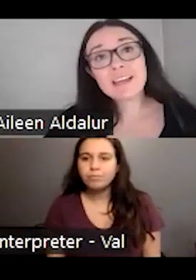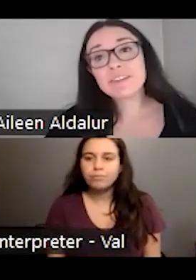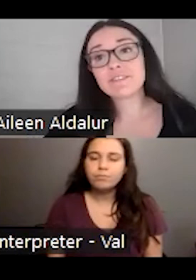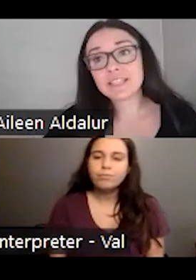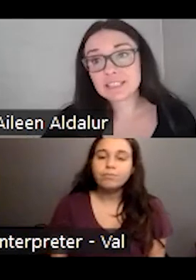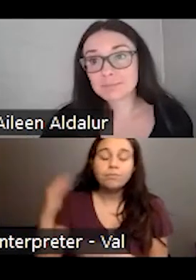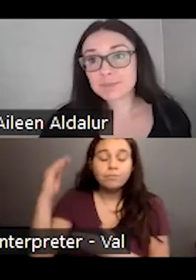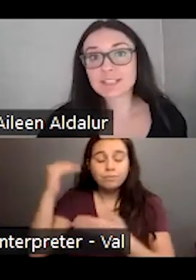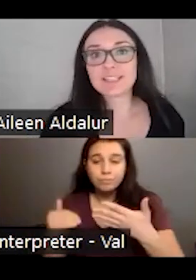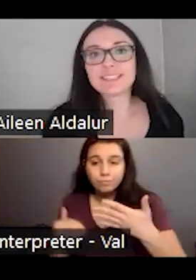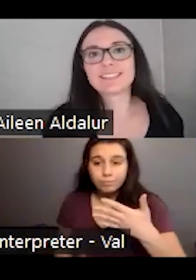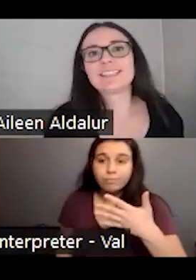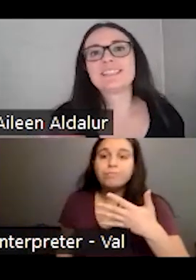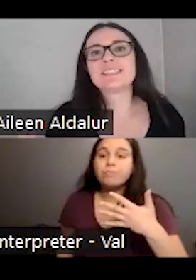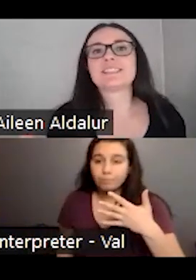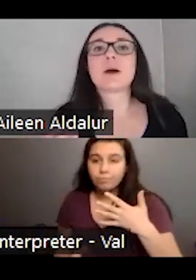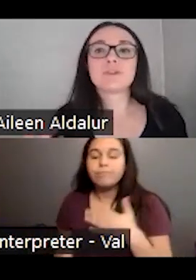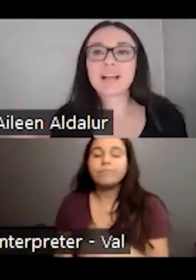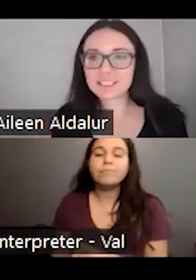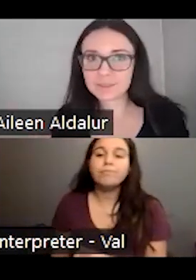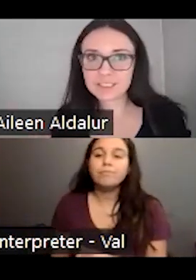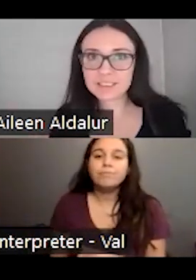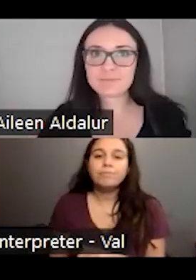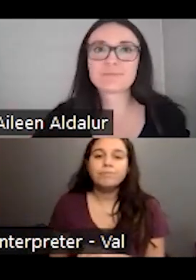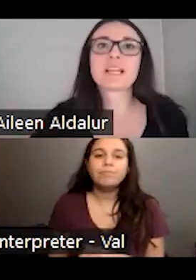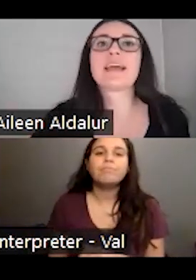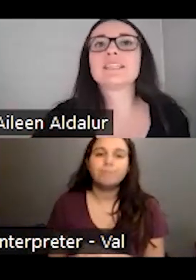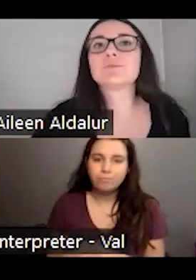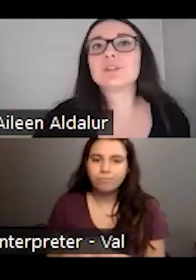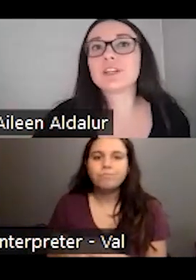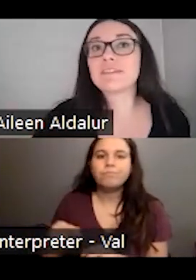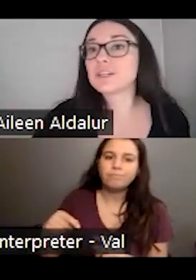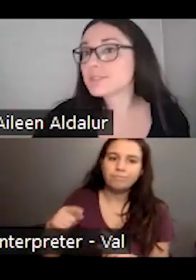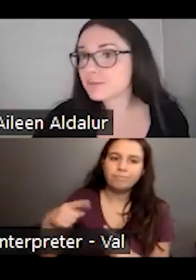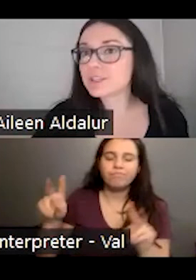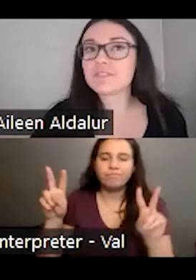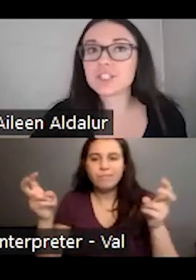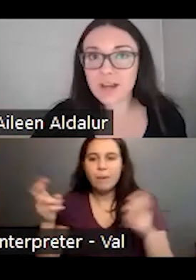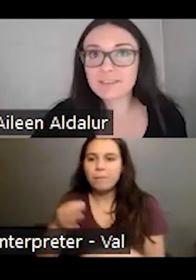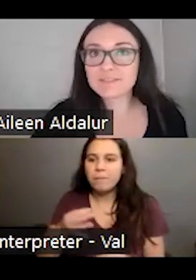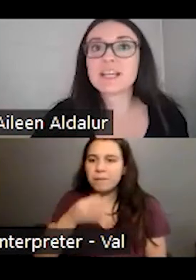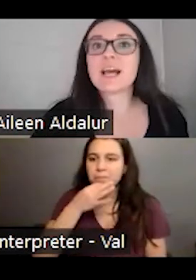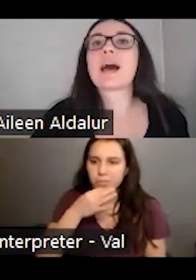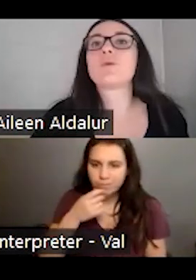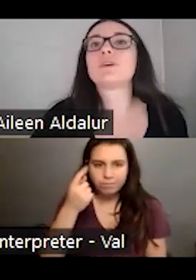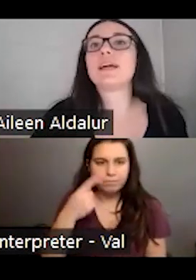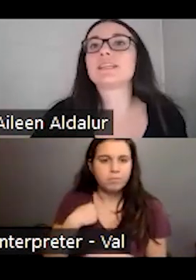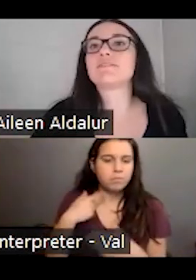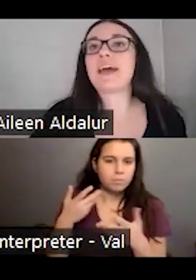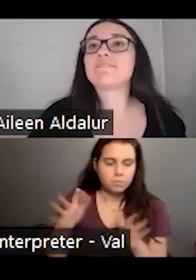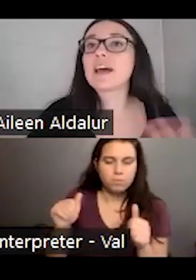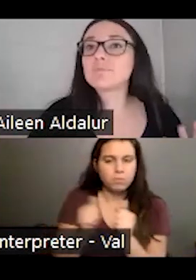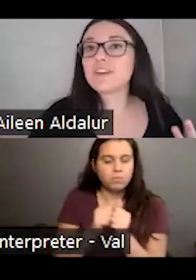Step 5 of the adaptive process is topical experts. And this will occur after I'm done with the first draft. I